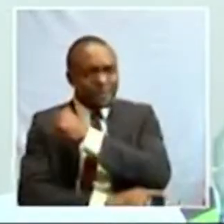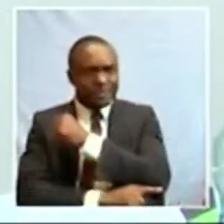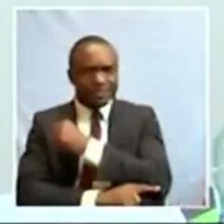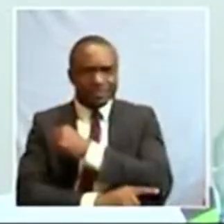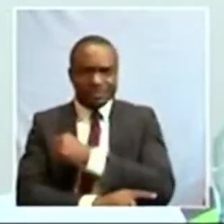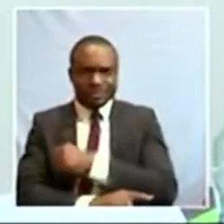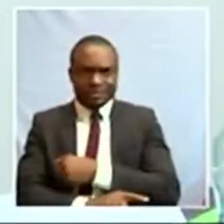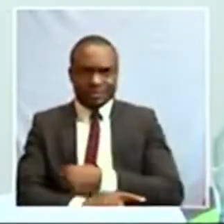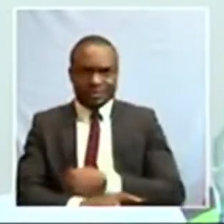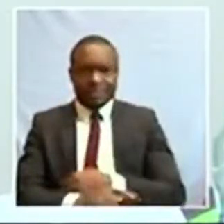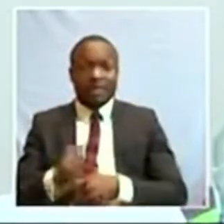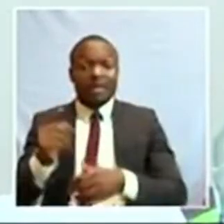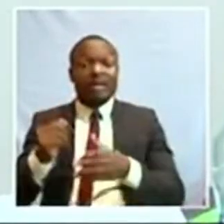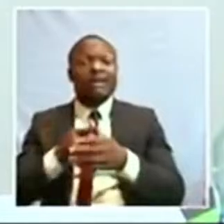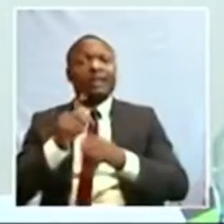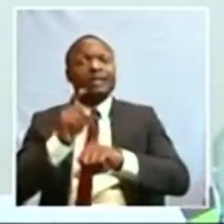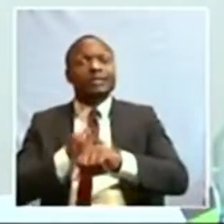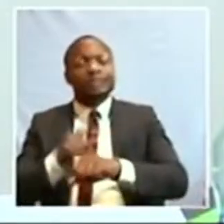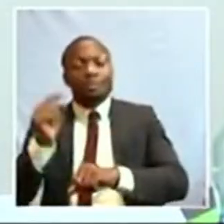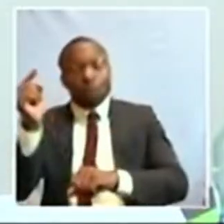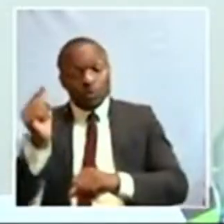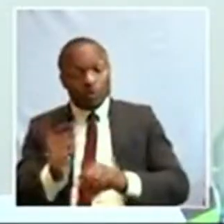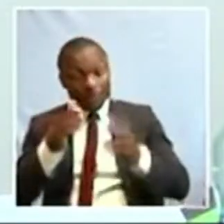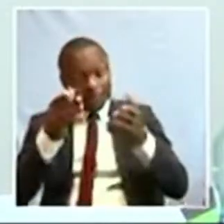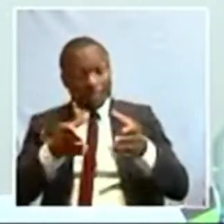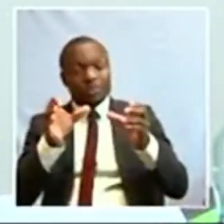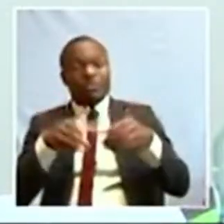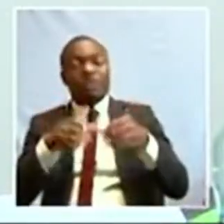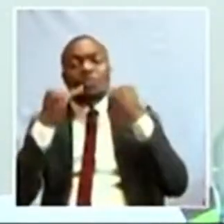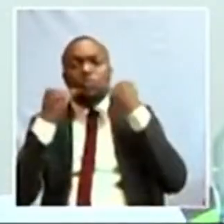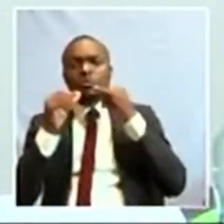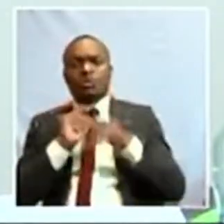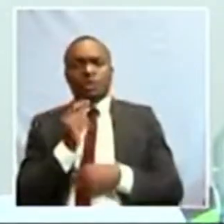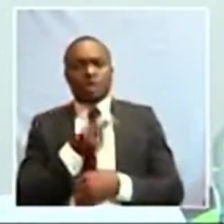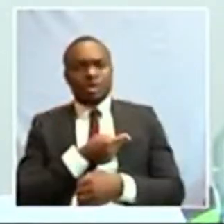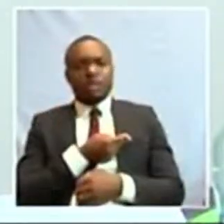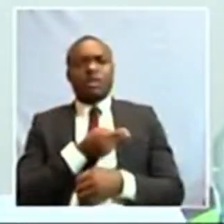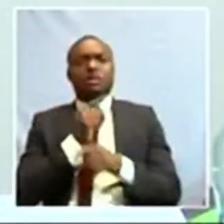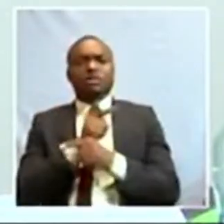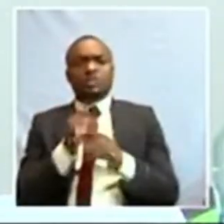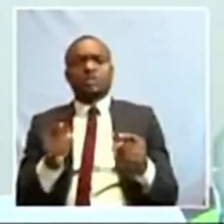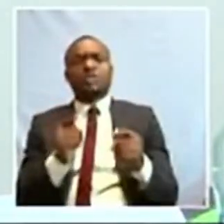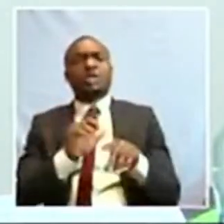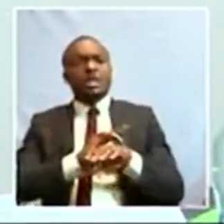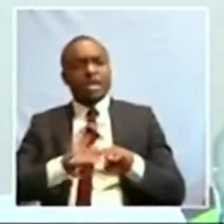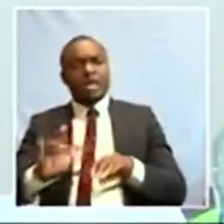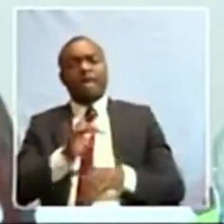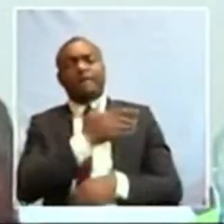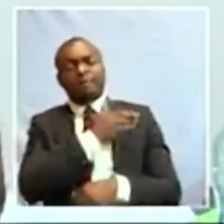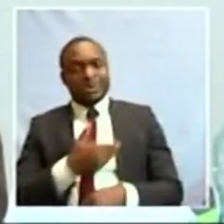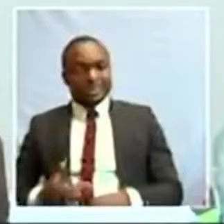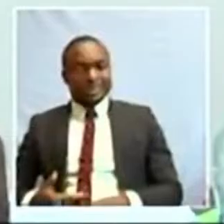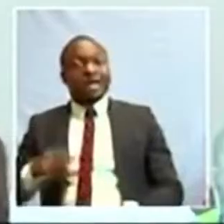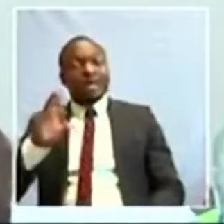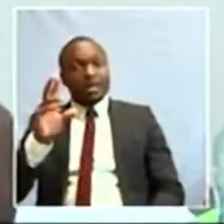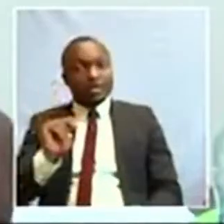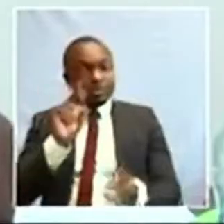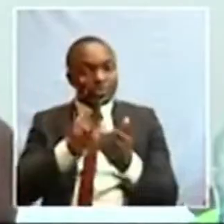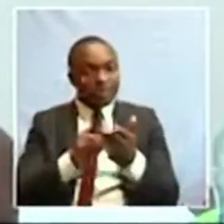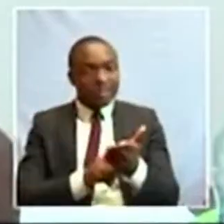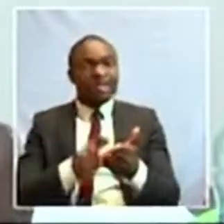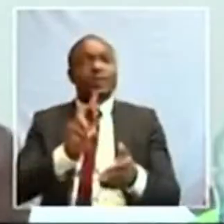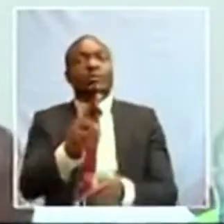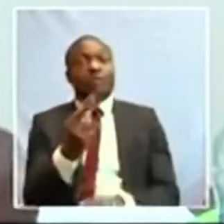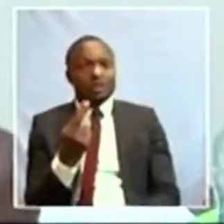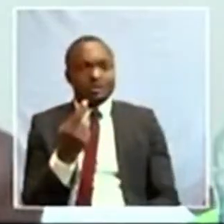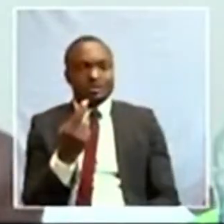Next time you appear before this committee and you are telling us that it's just a pure case of negligence and there's no report to